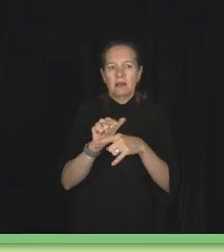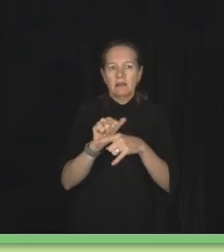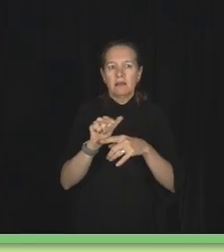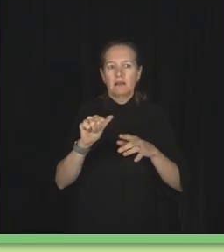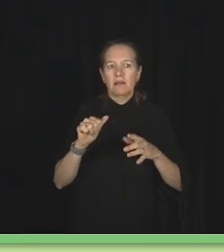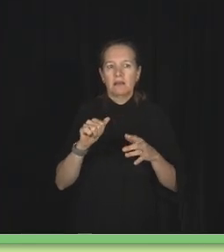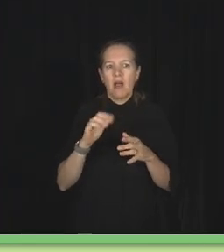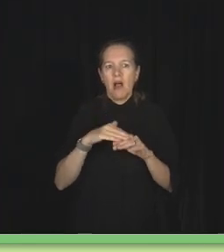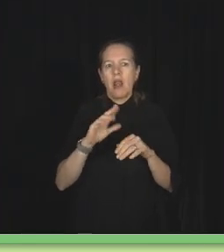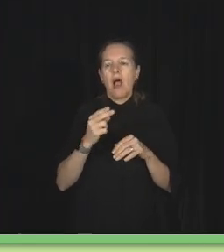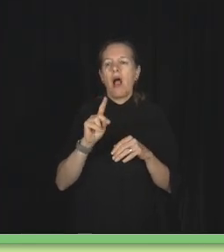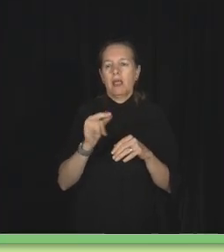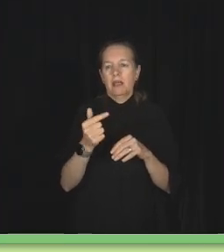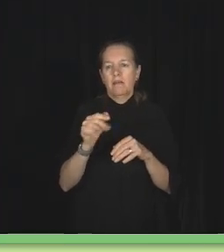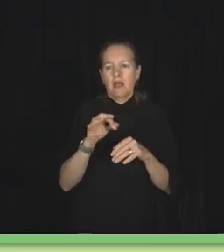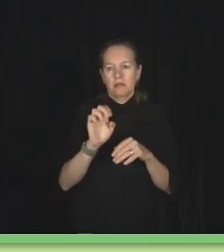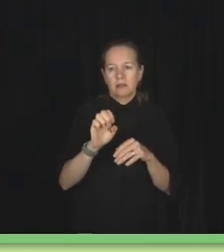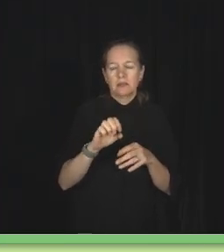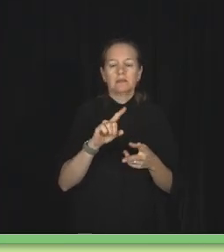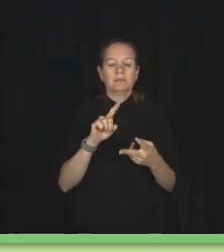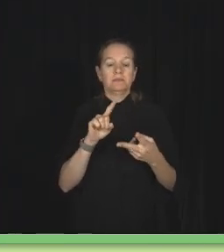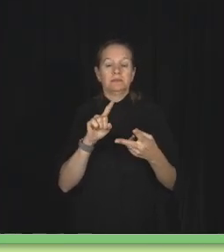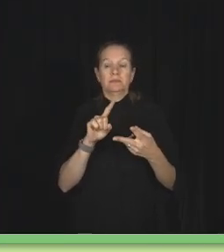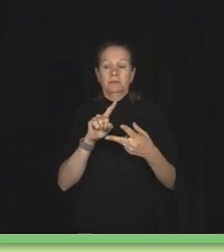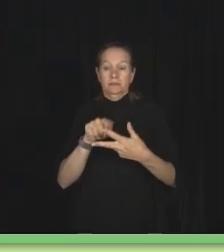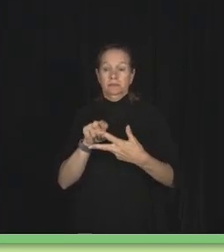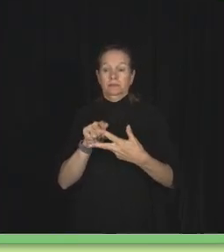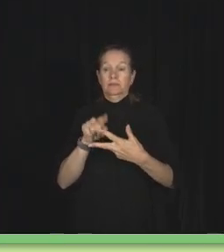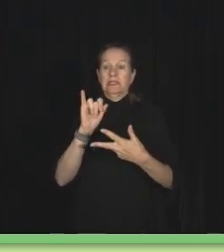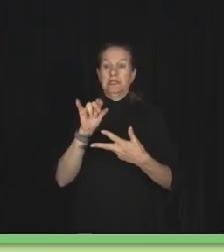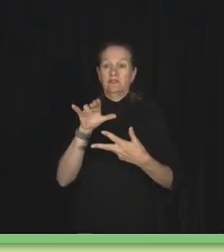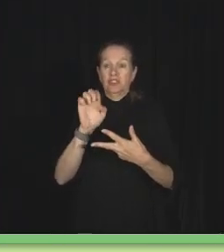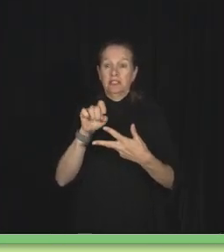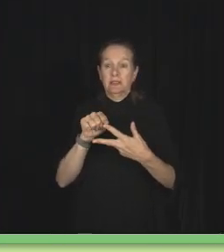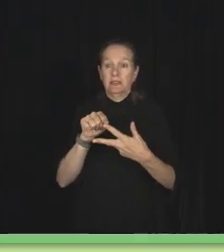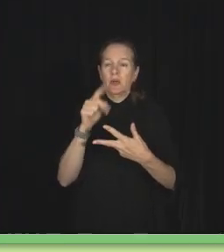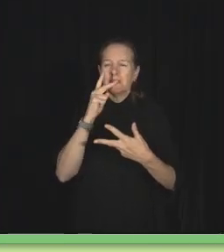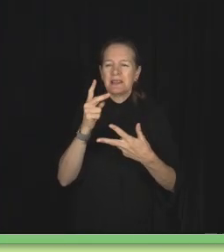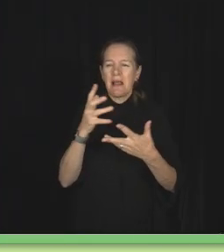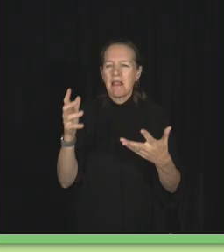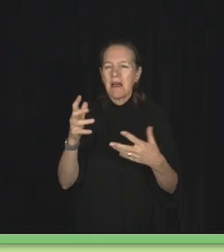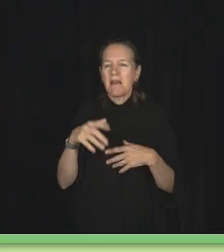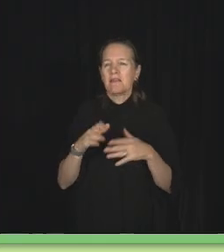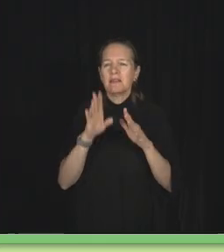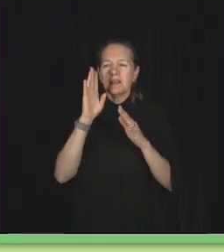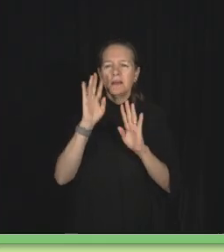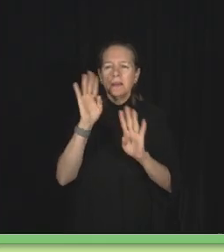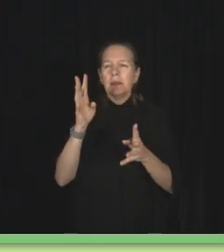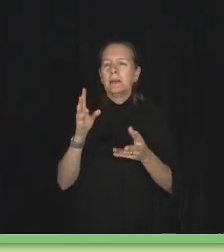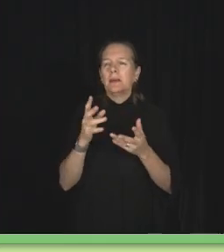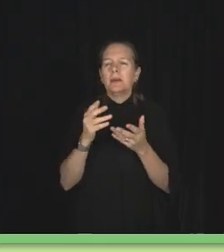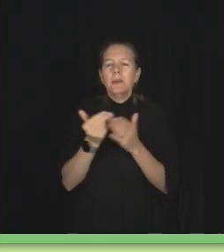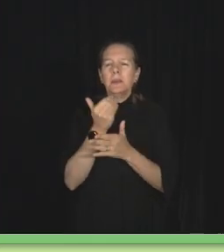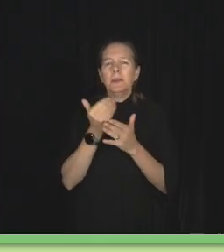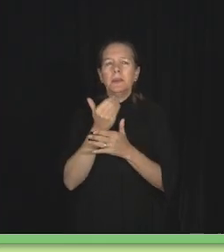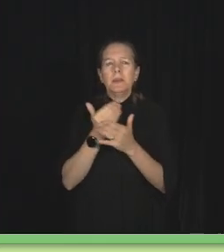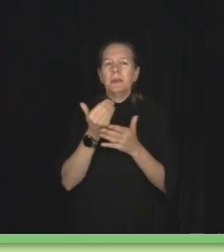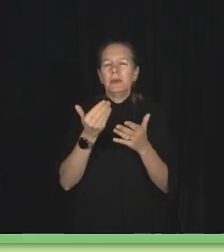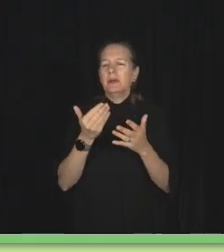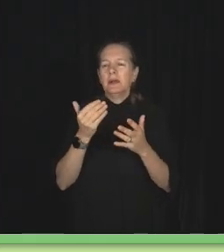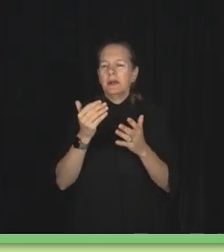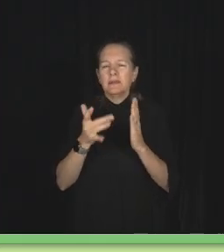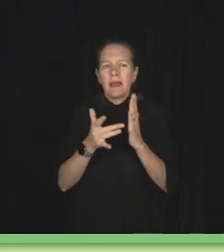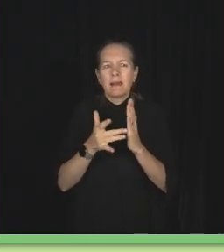on Hugging Face. At inference, we see a lot of emerging technologies like VLLM and LM Cache and other things that are open